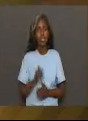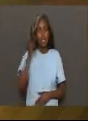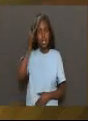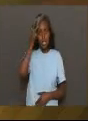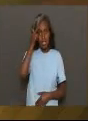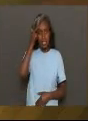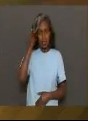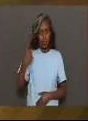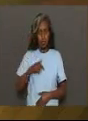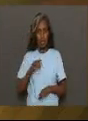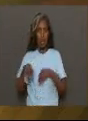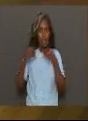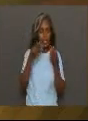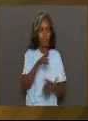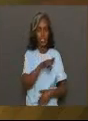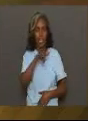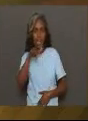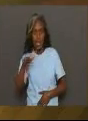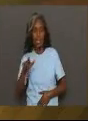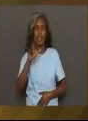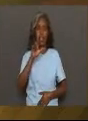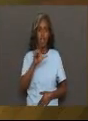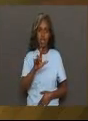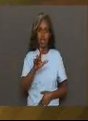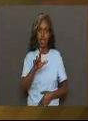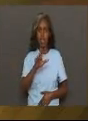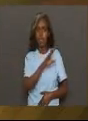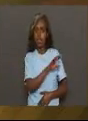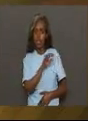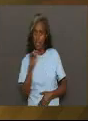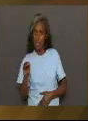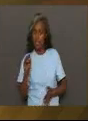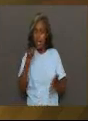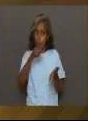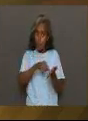Suppose that we are given a line L and a